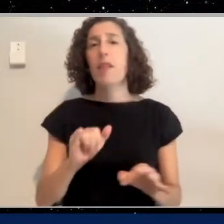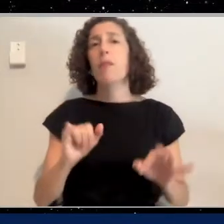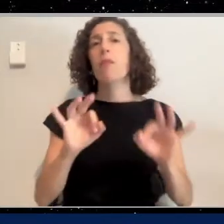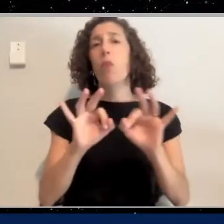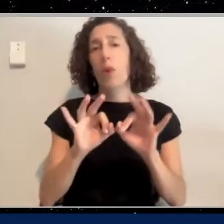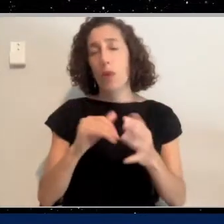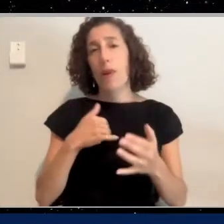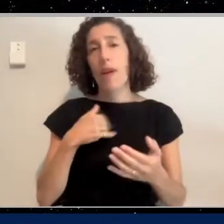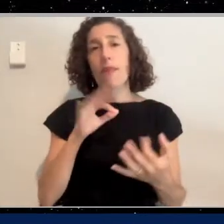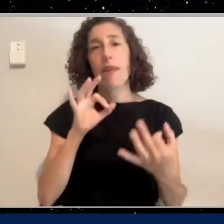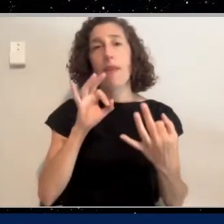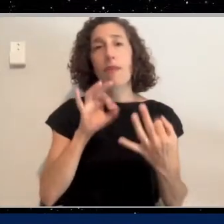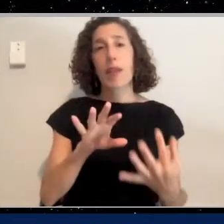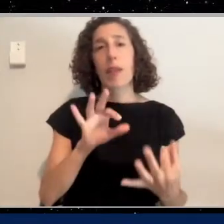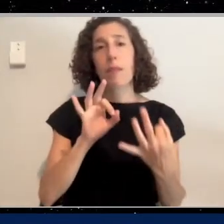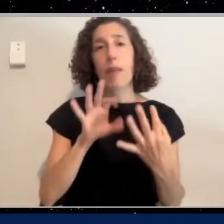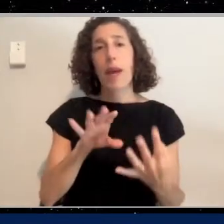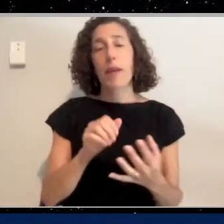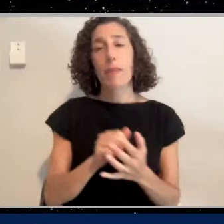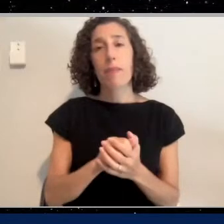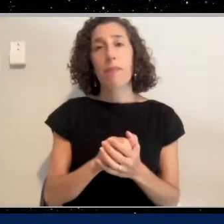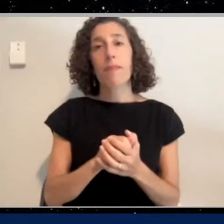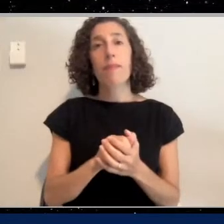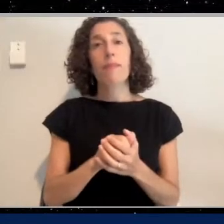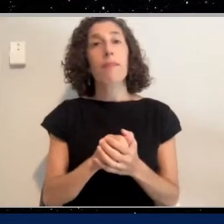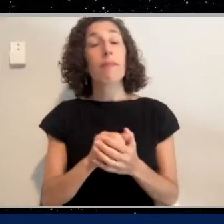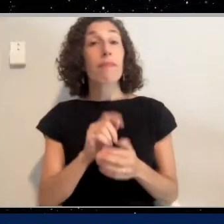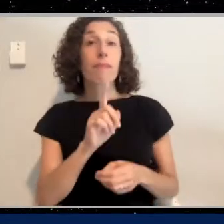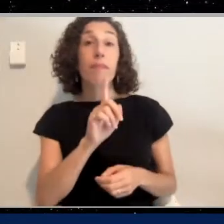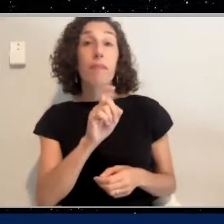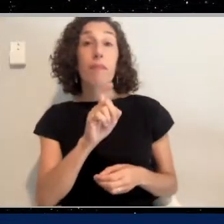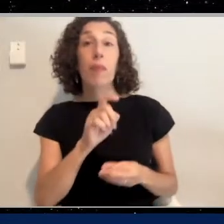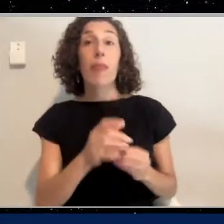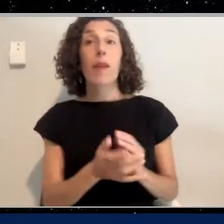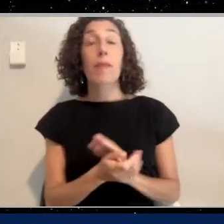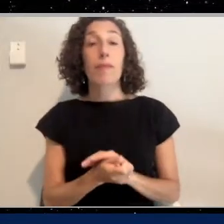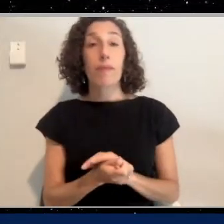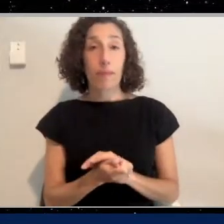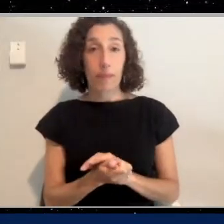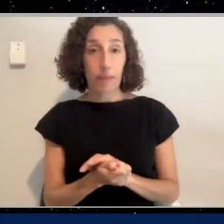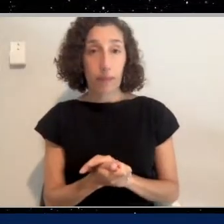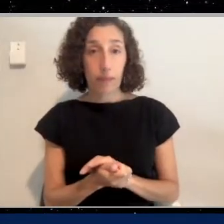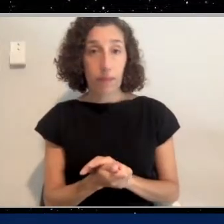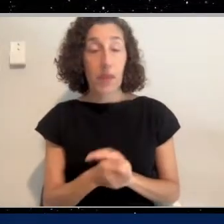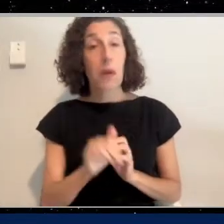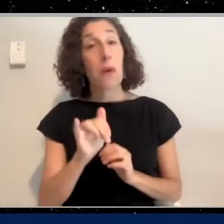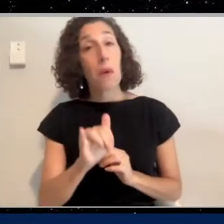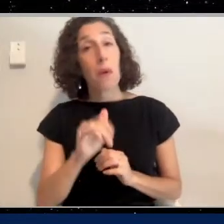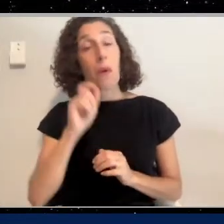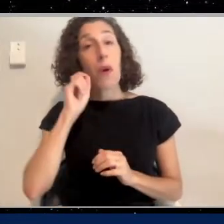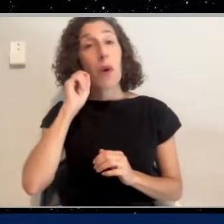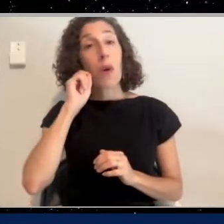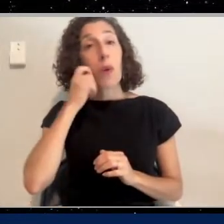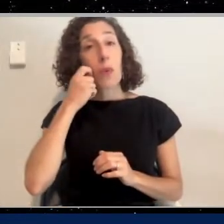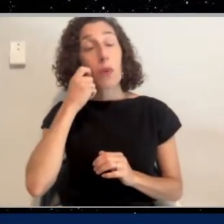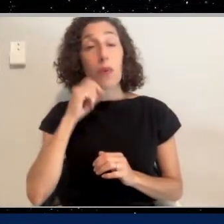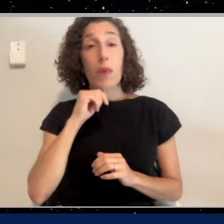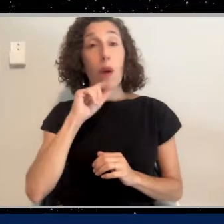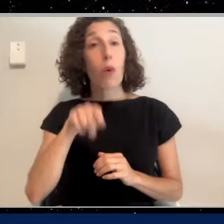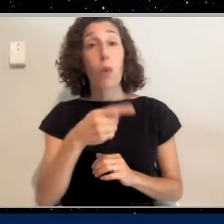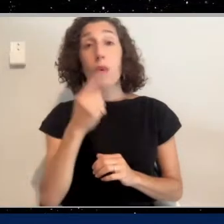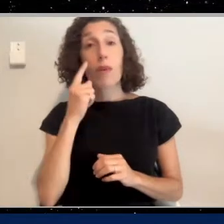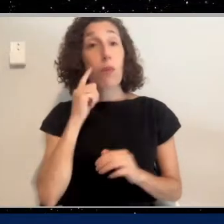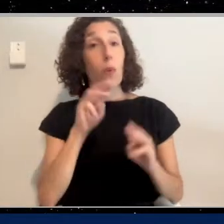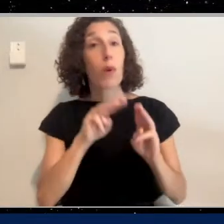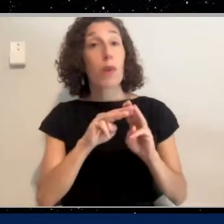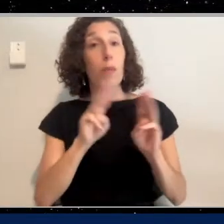not just about changes that the museum can make, right? It also sort of gives help to the people that are on the council or other people that sort